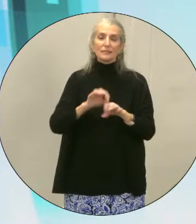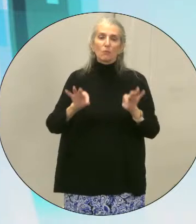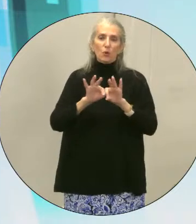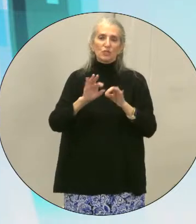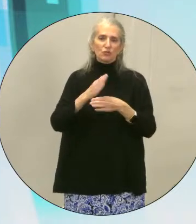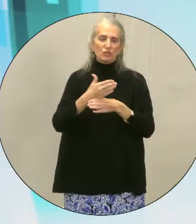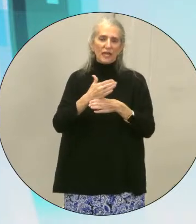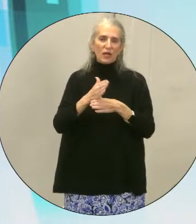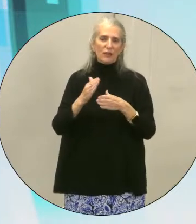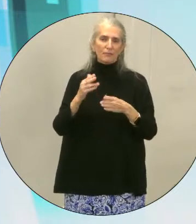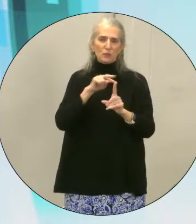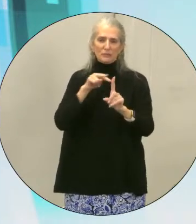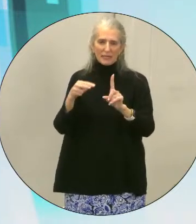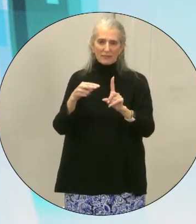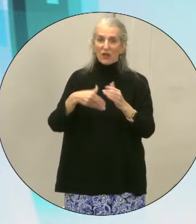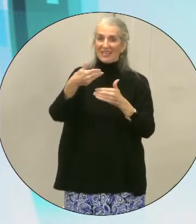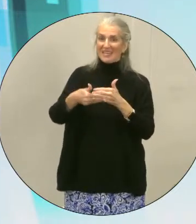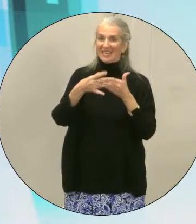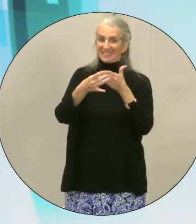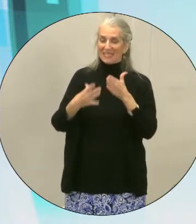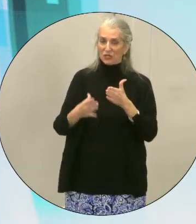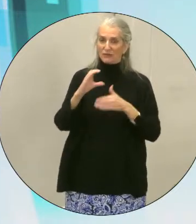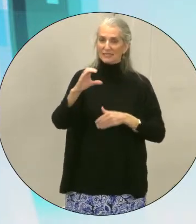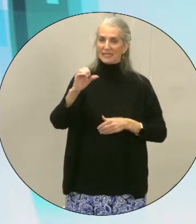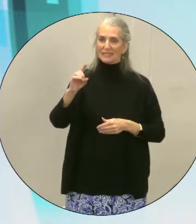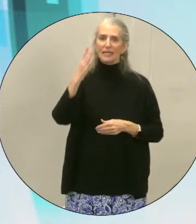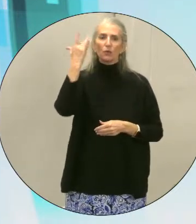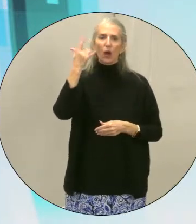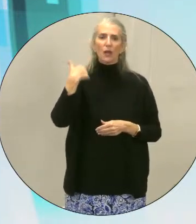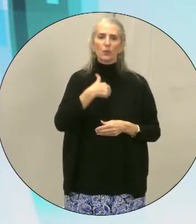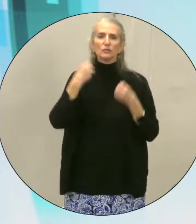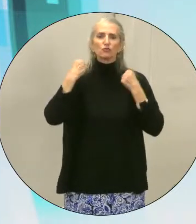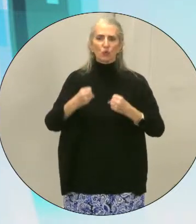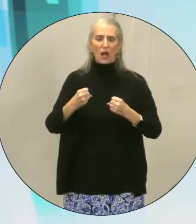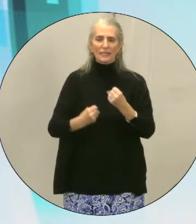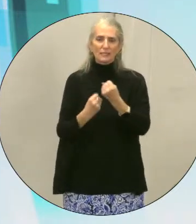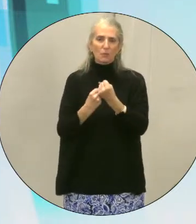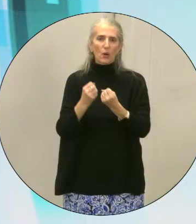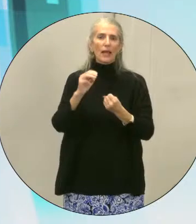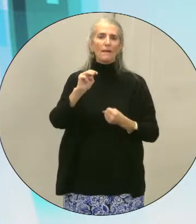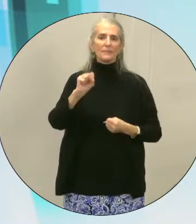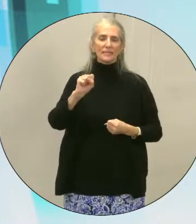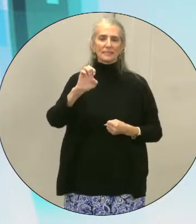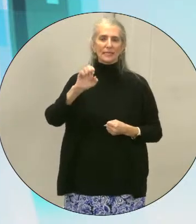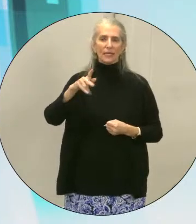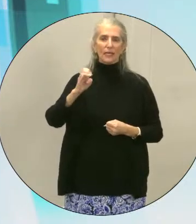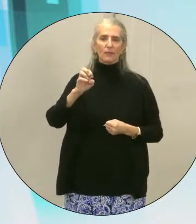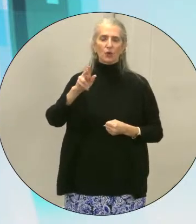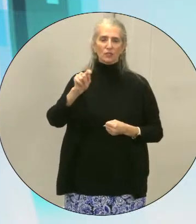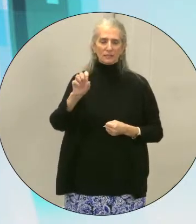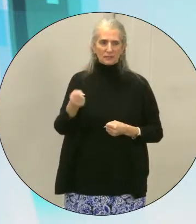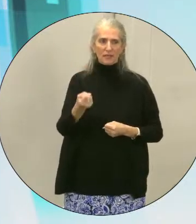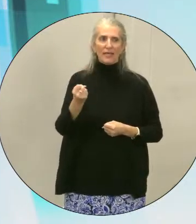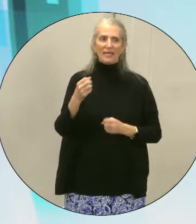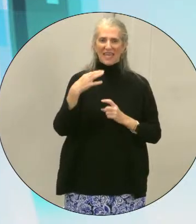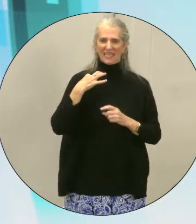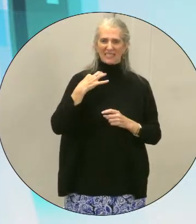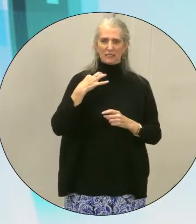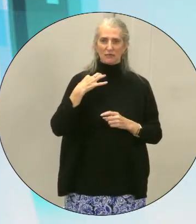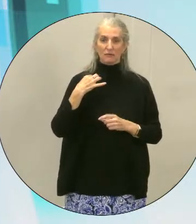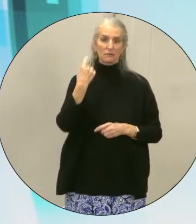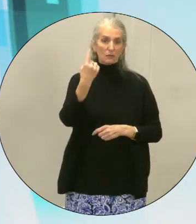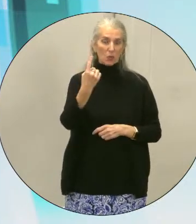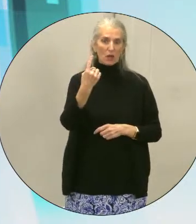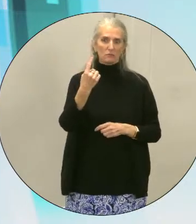perspective on the next leader of CCSD and why we strongly support Ms. Ebert's candidacy for several key reasons. Number 1,